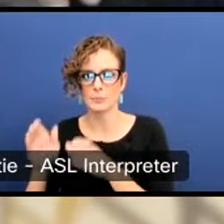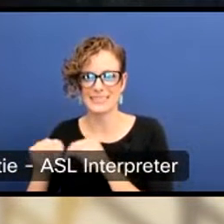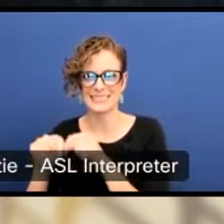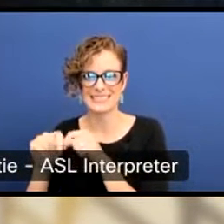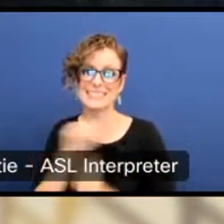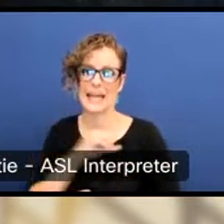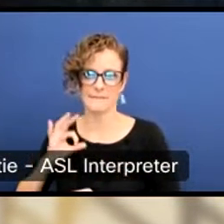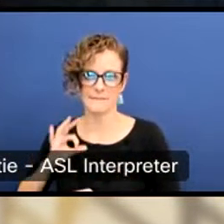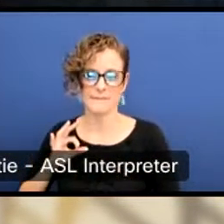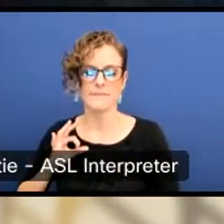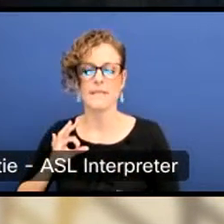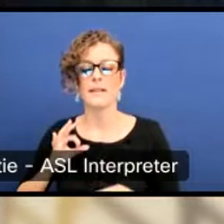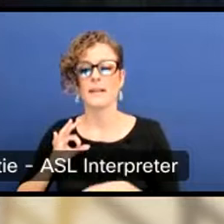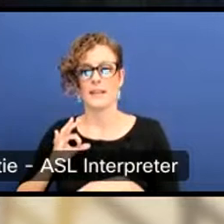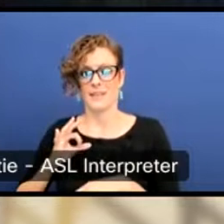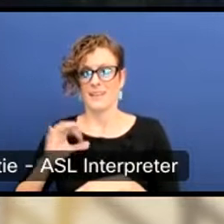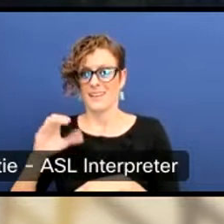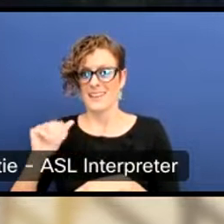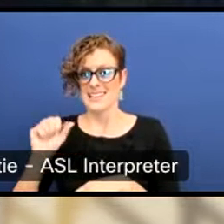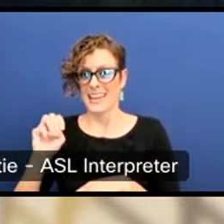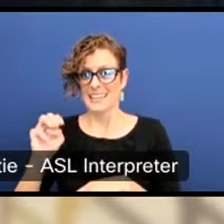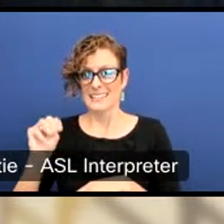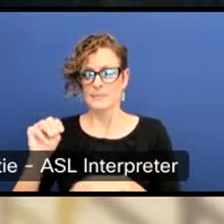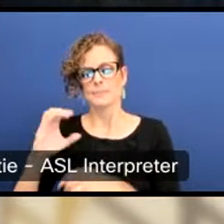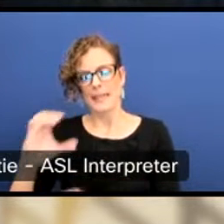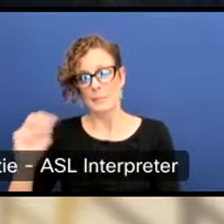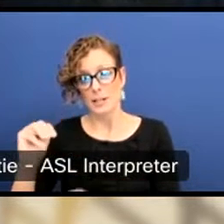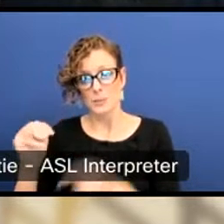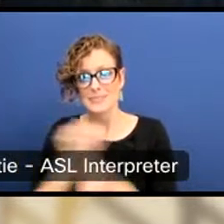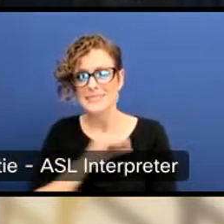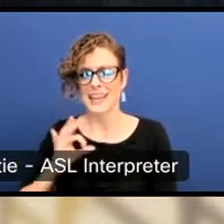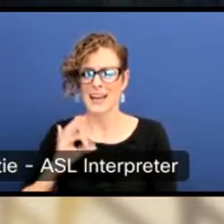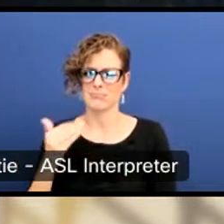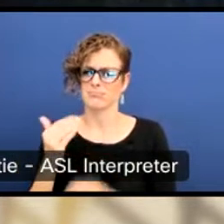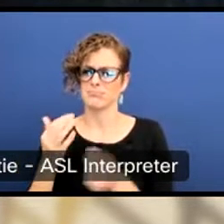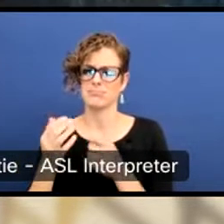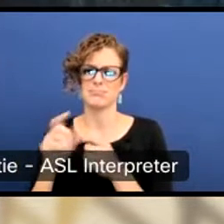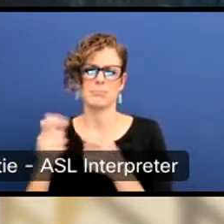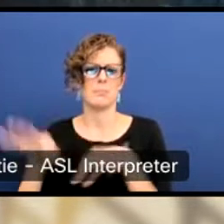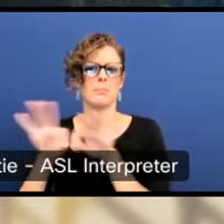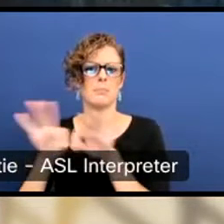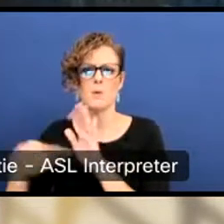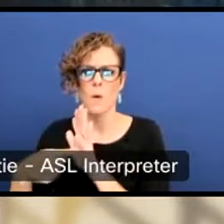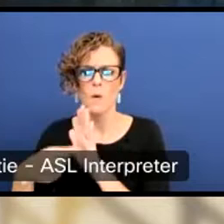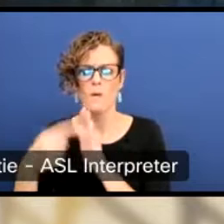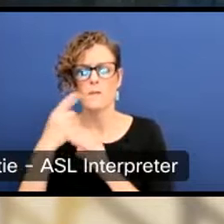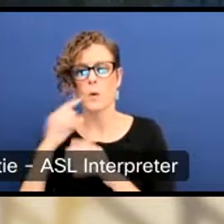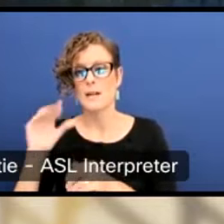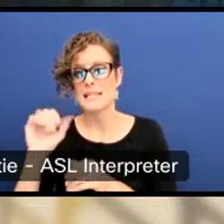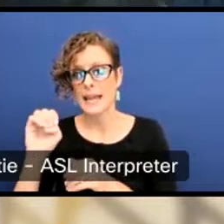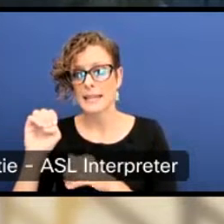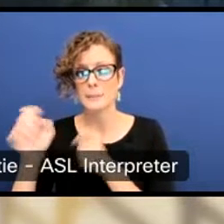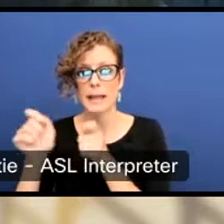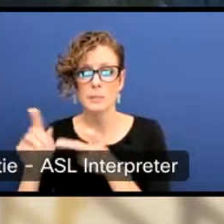community services staff really play a large resource internally as well to case management, clinical